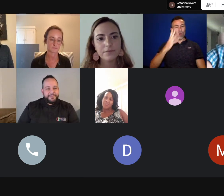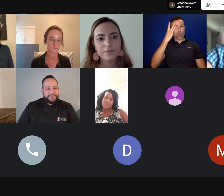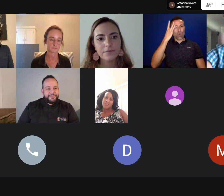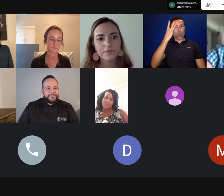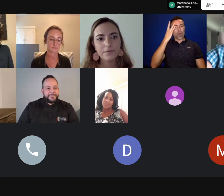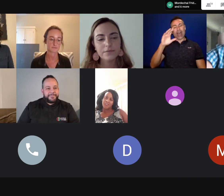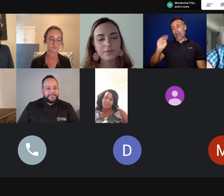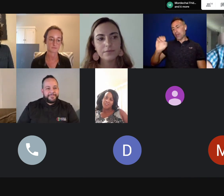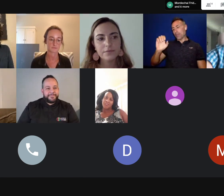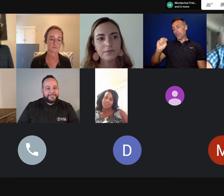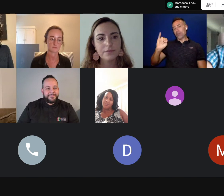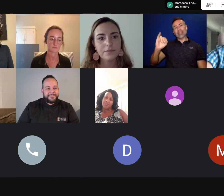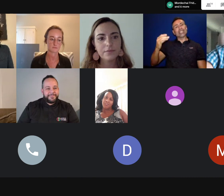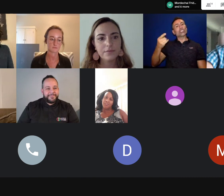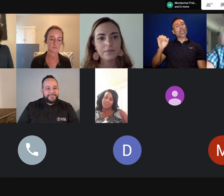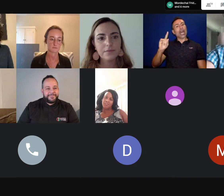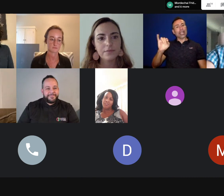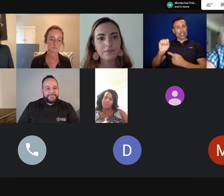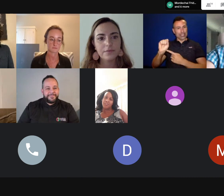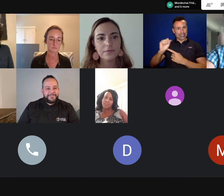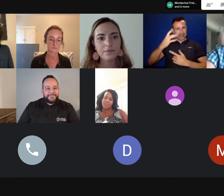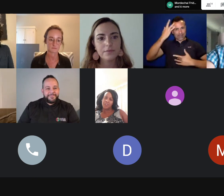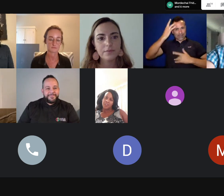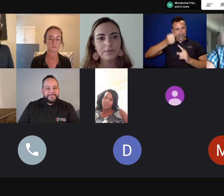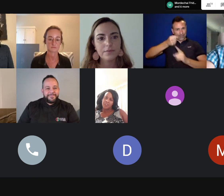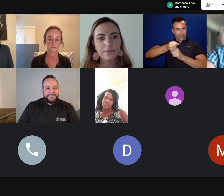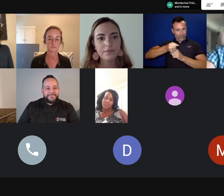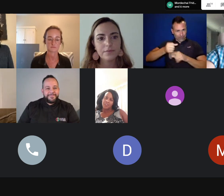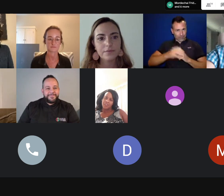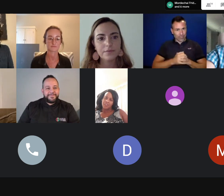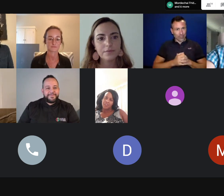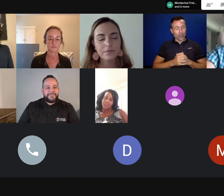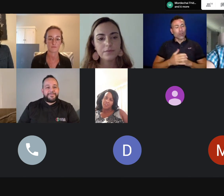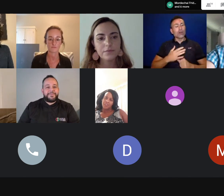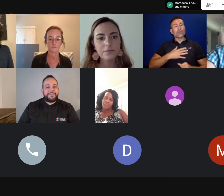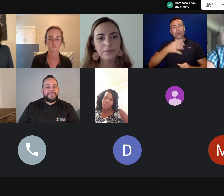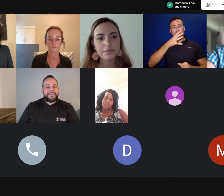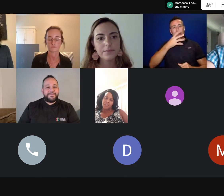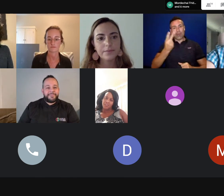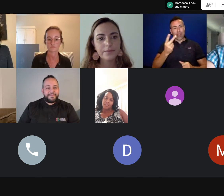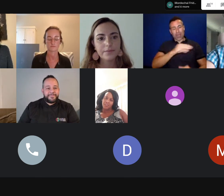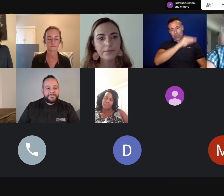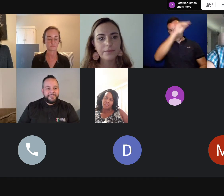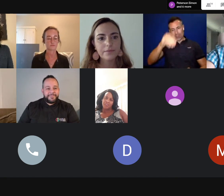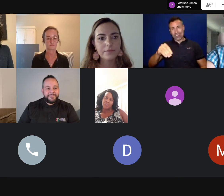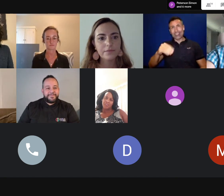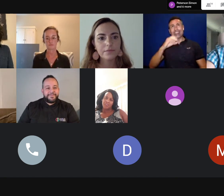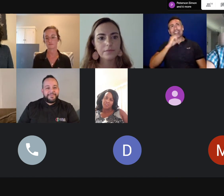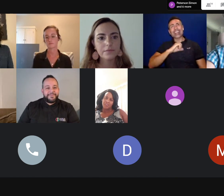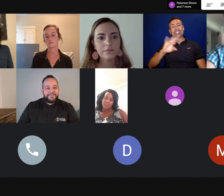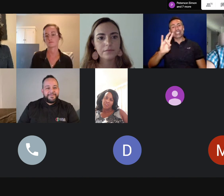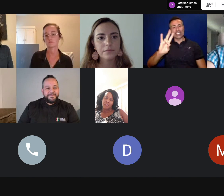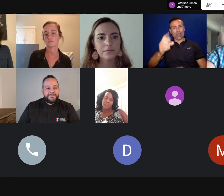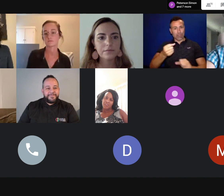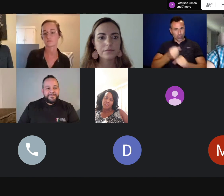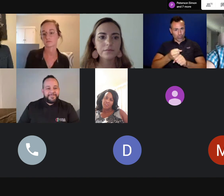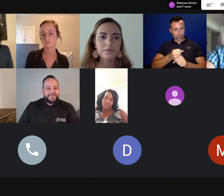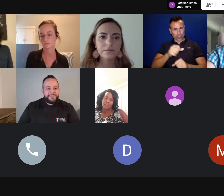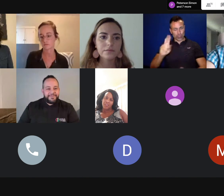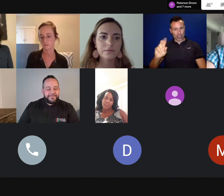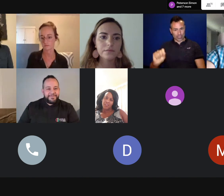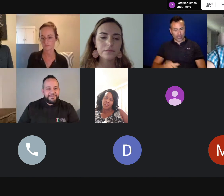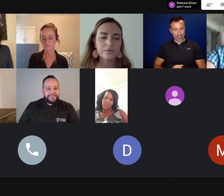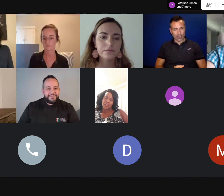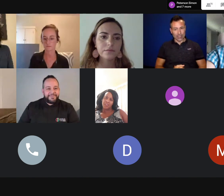my mom emigrated to the United States when I was 7 years old. And then a few months after that, I